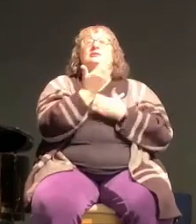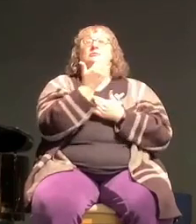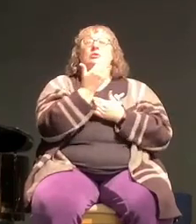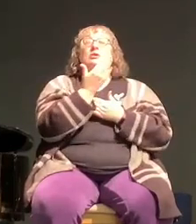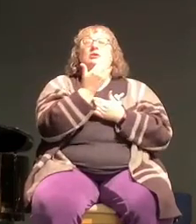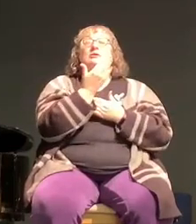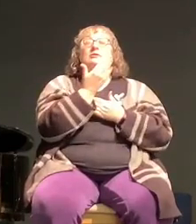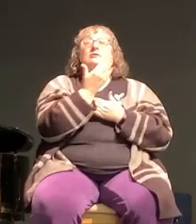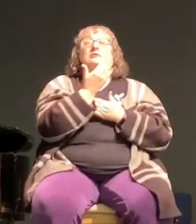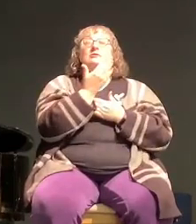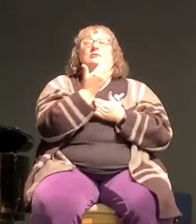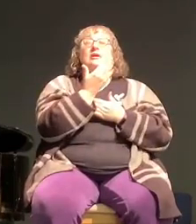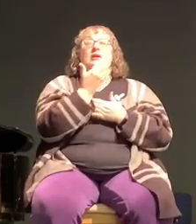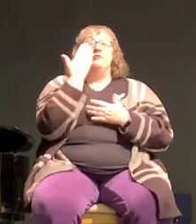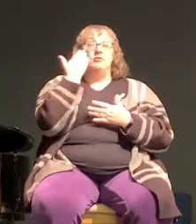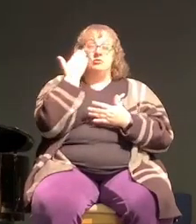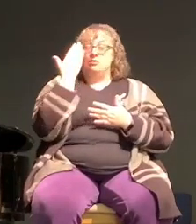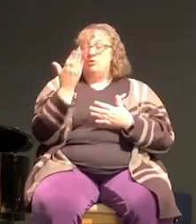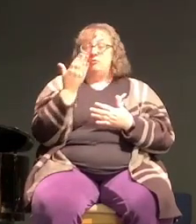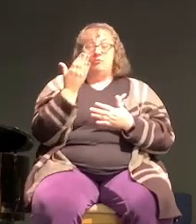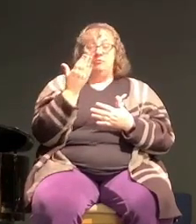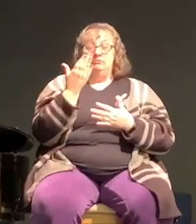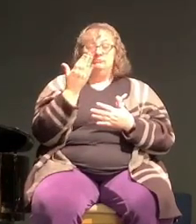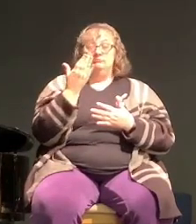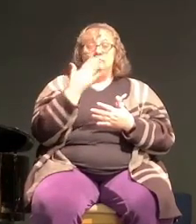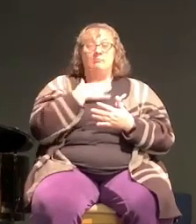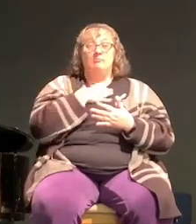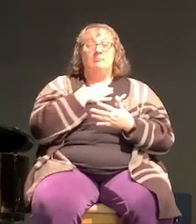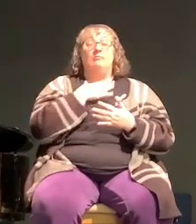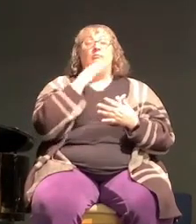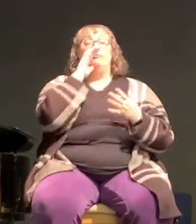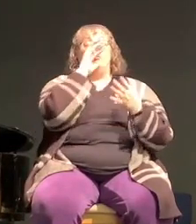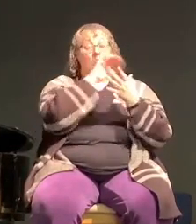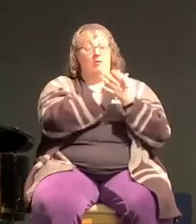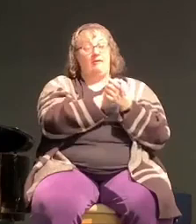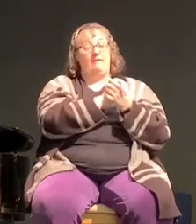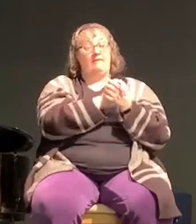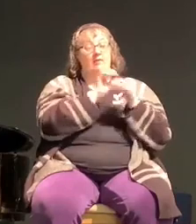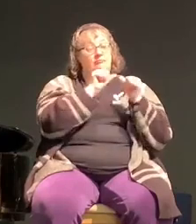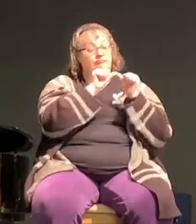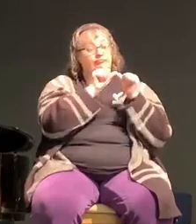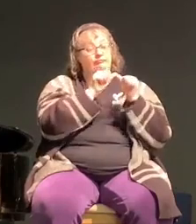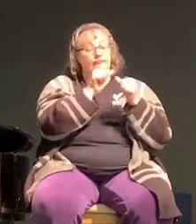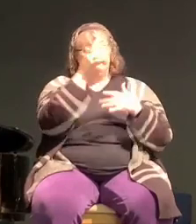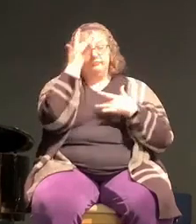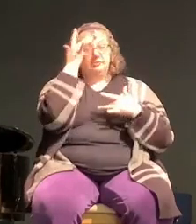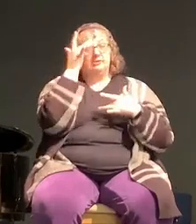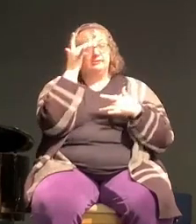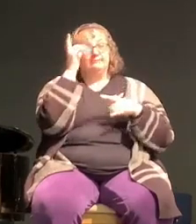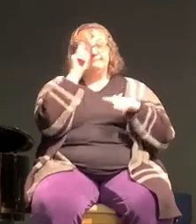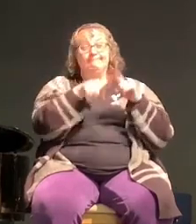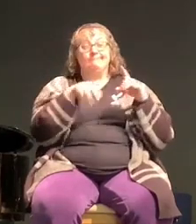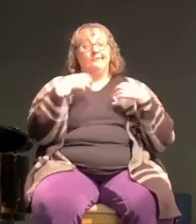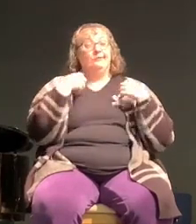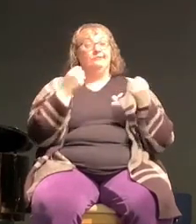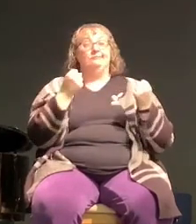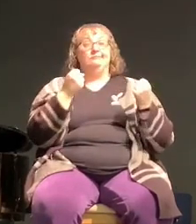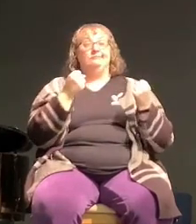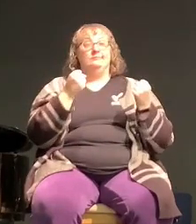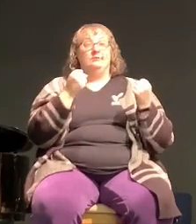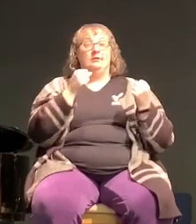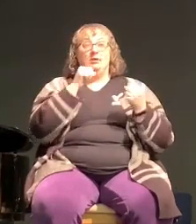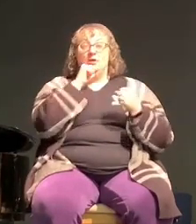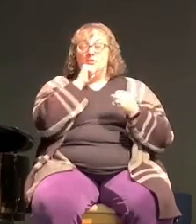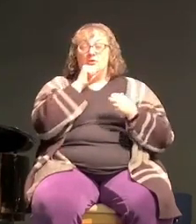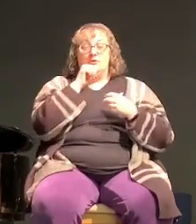morning. If you do not know, my wife has a chronic illness that is incurable. And it went undiagnosed